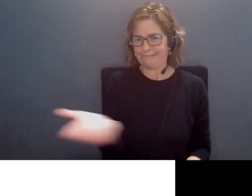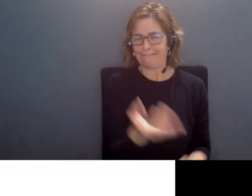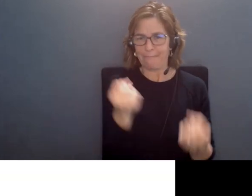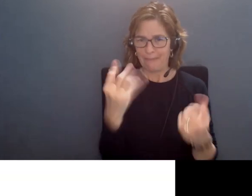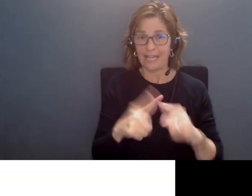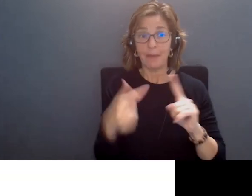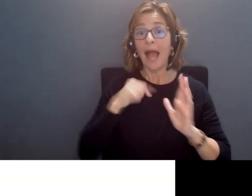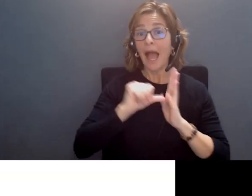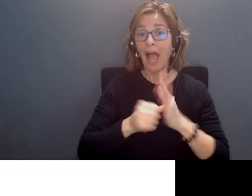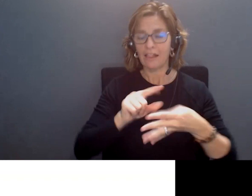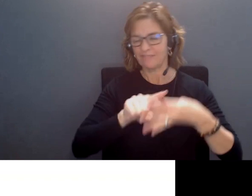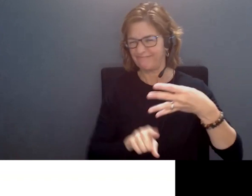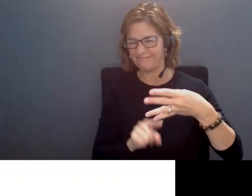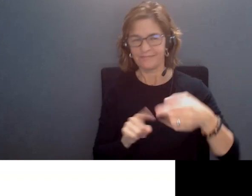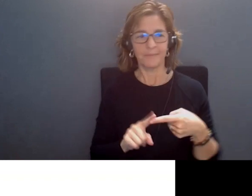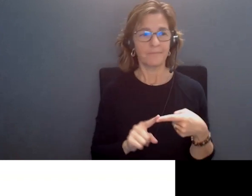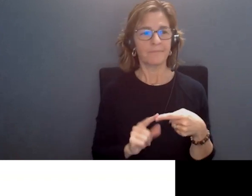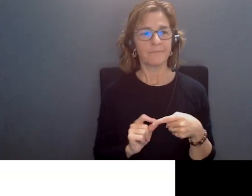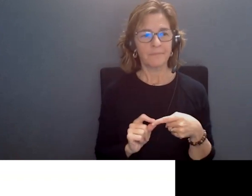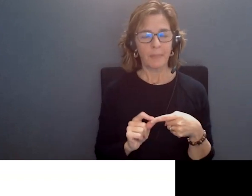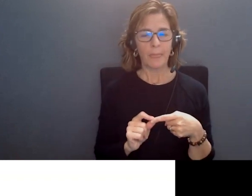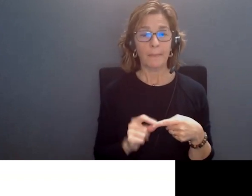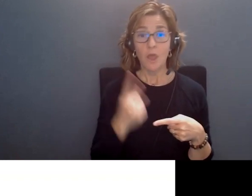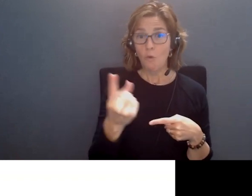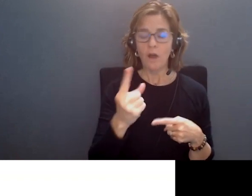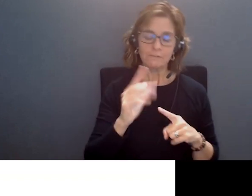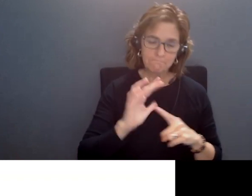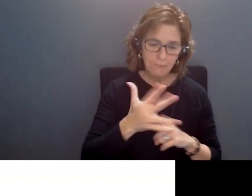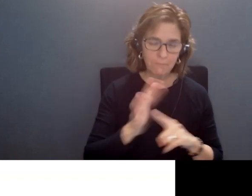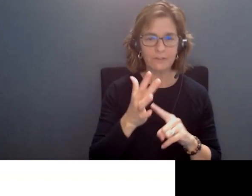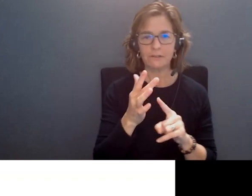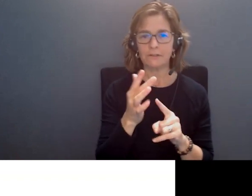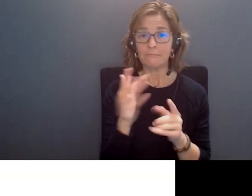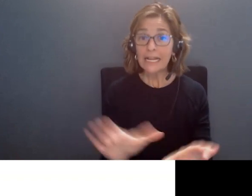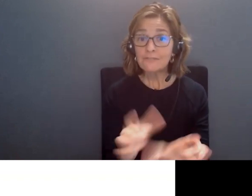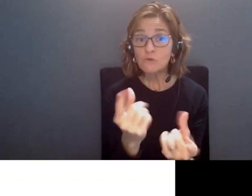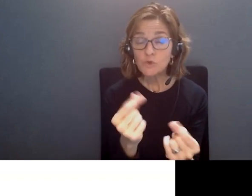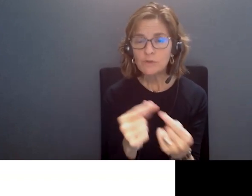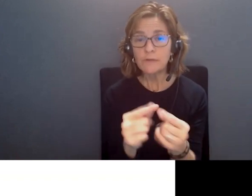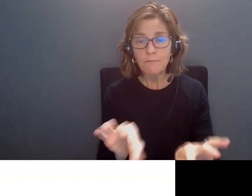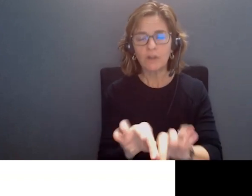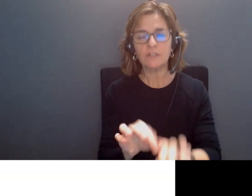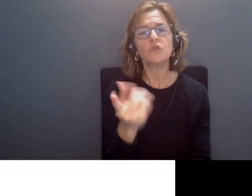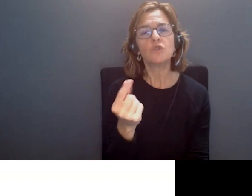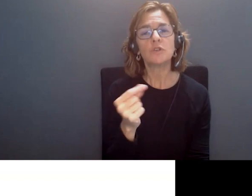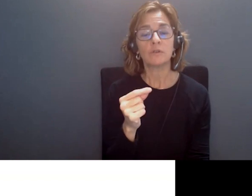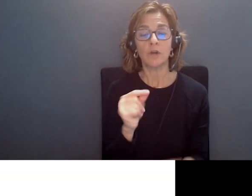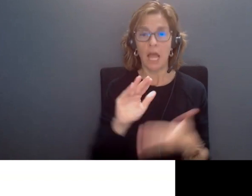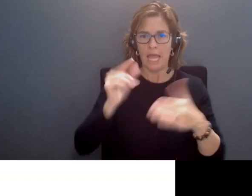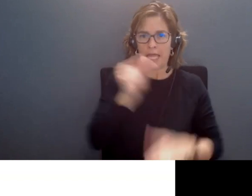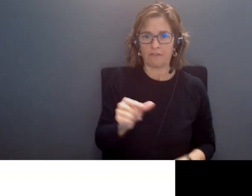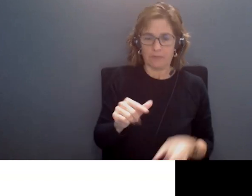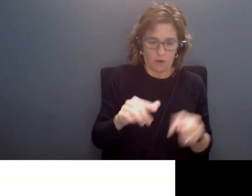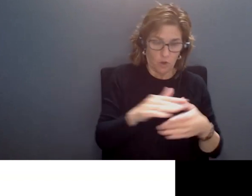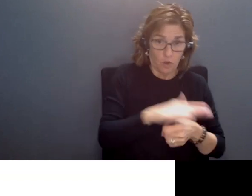A very popular and important activity you can facilitate is to encourage your municipal and provincial or territorial